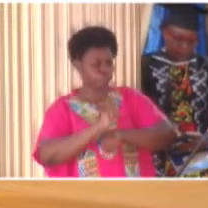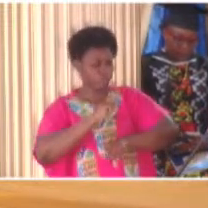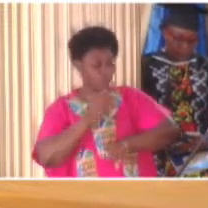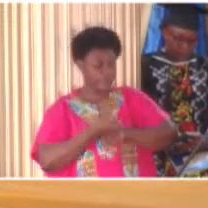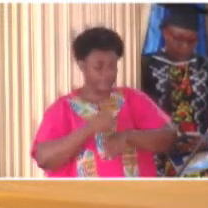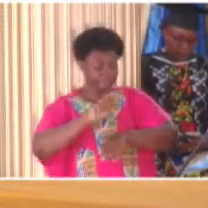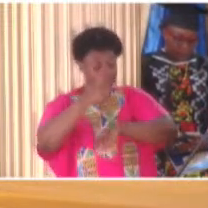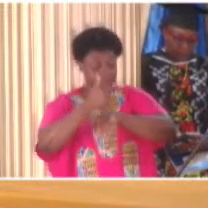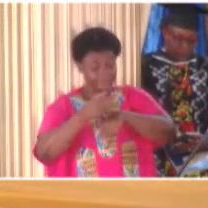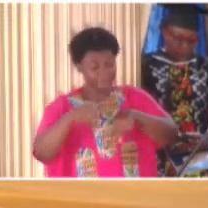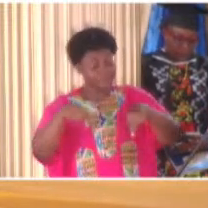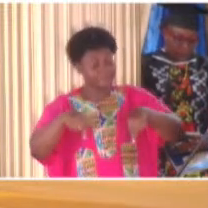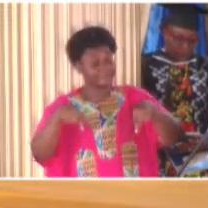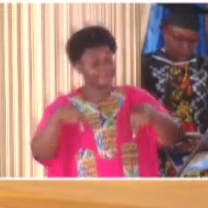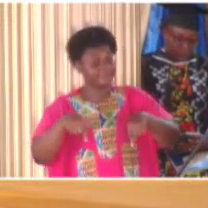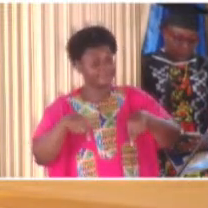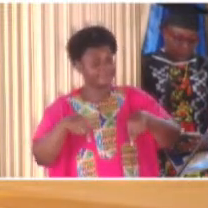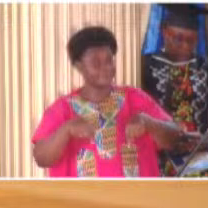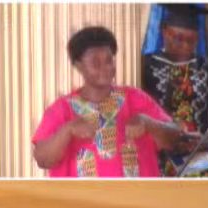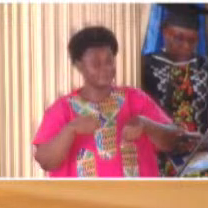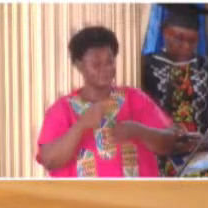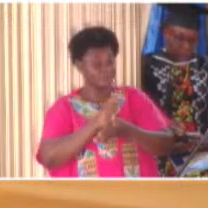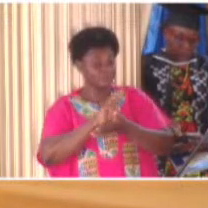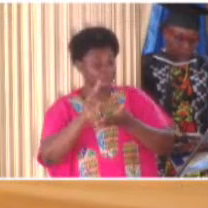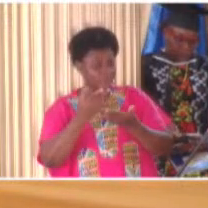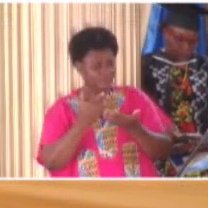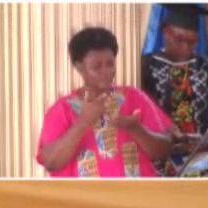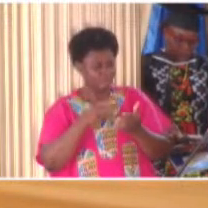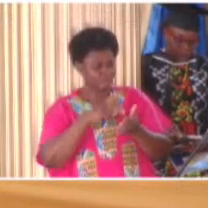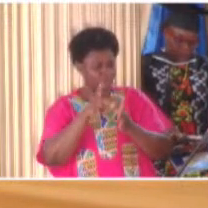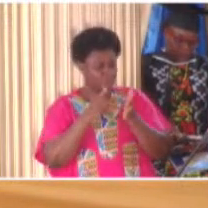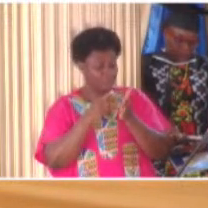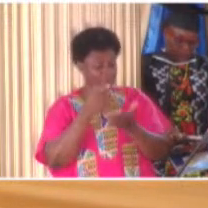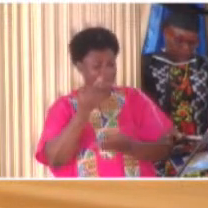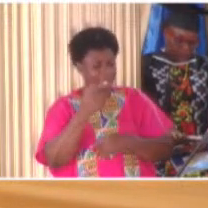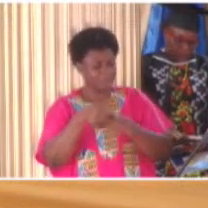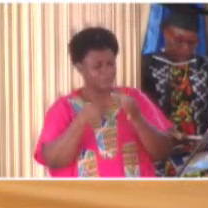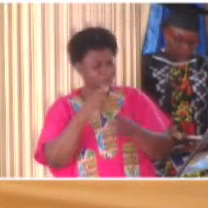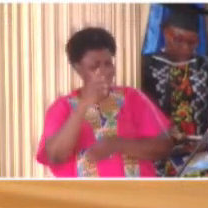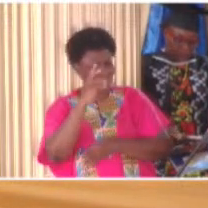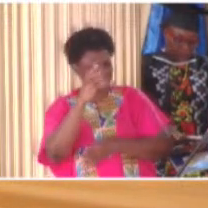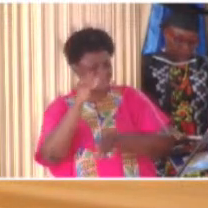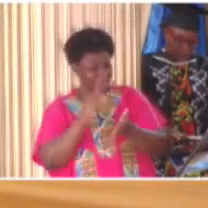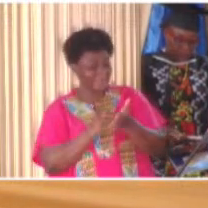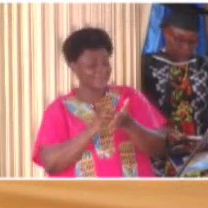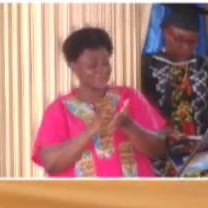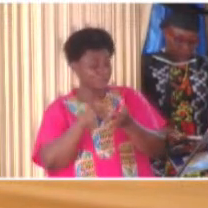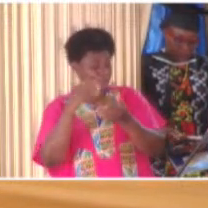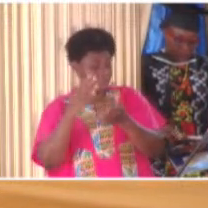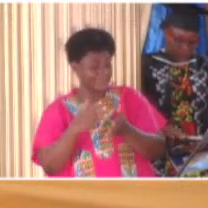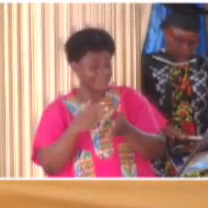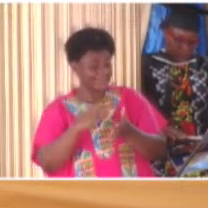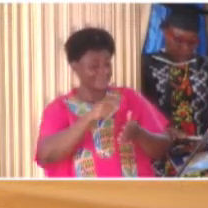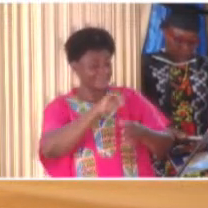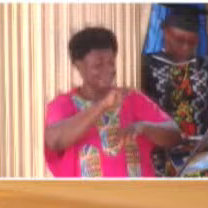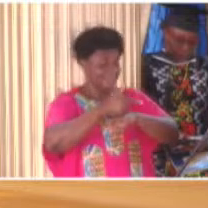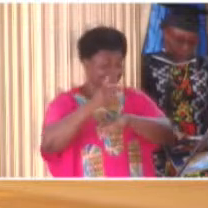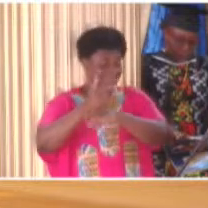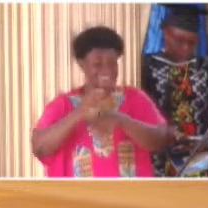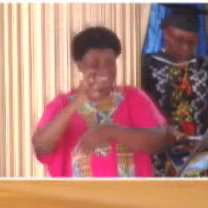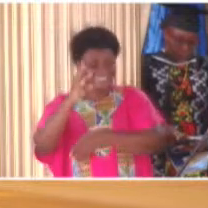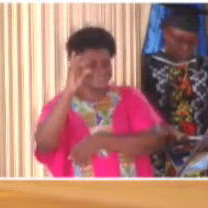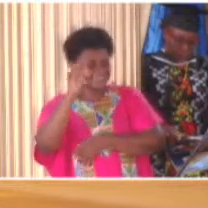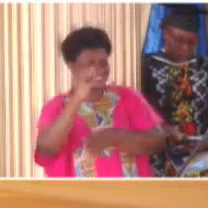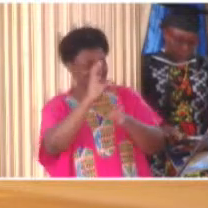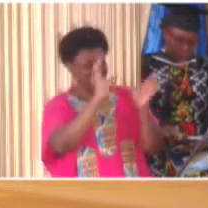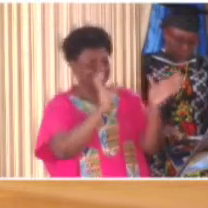today. Over a 2-week period, close to 16,000 students are graduating in 17 ceremonies.